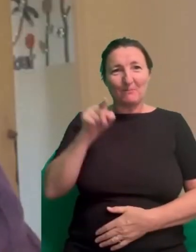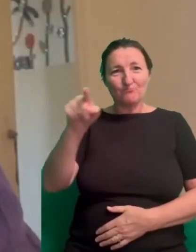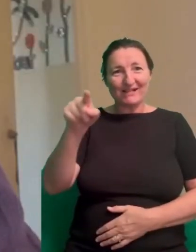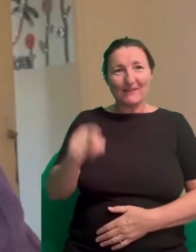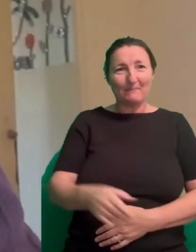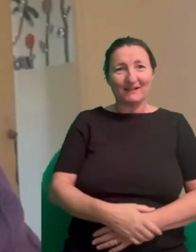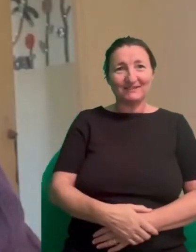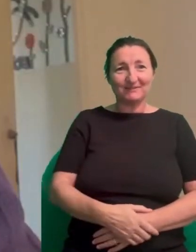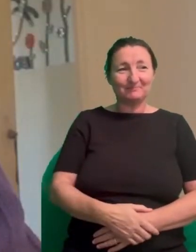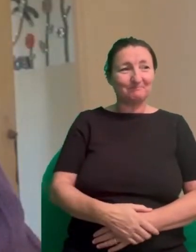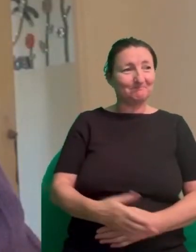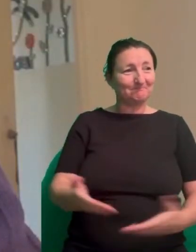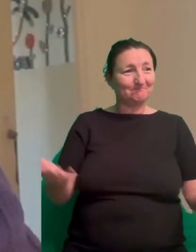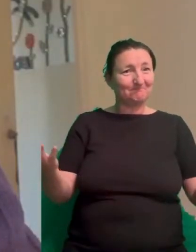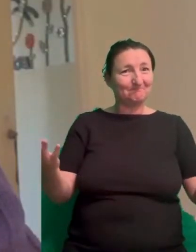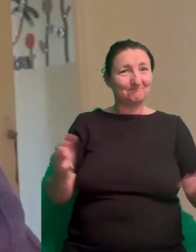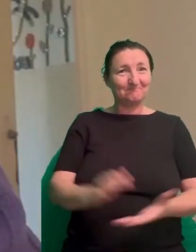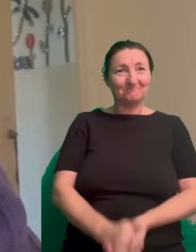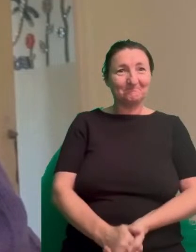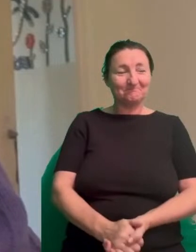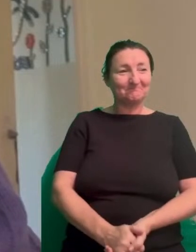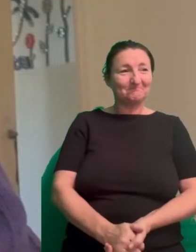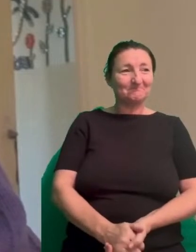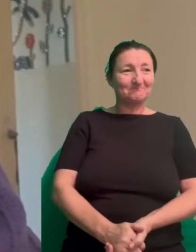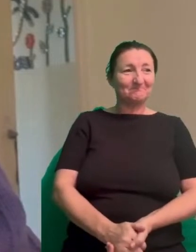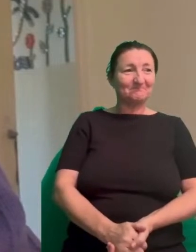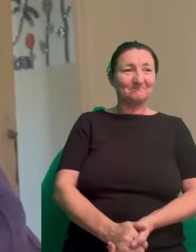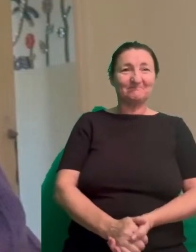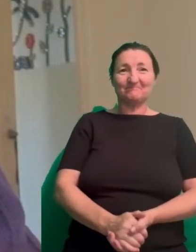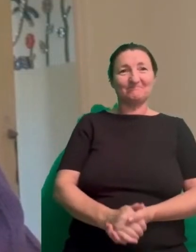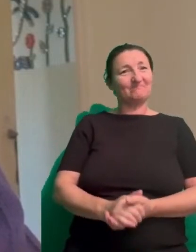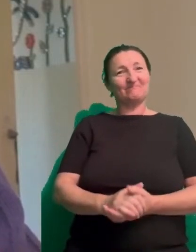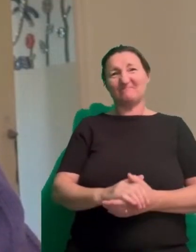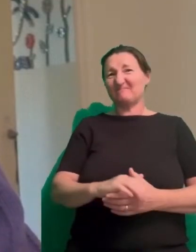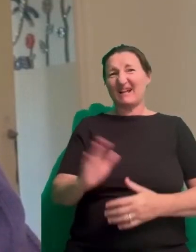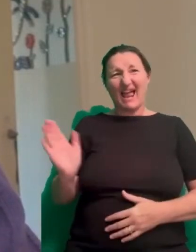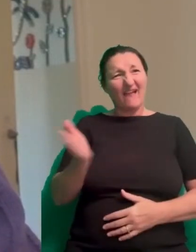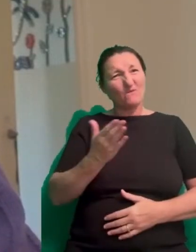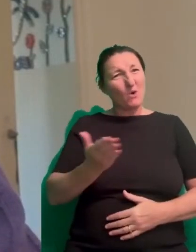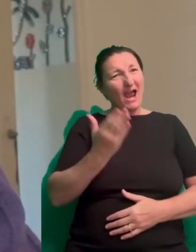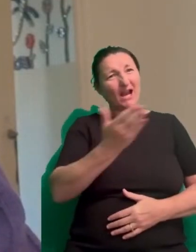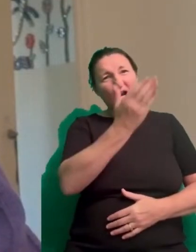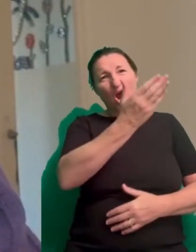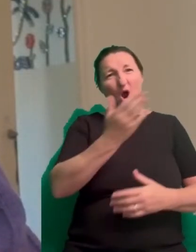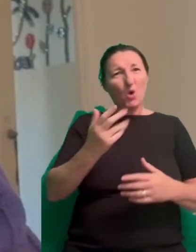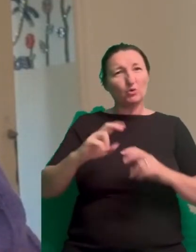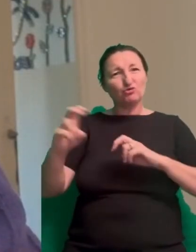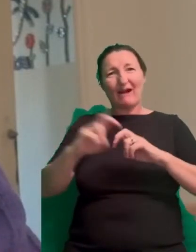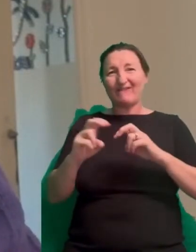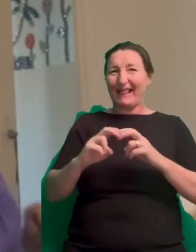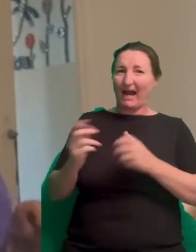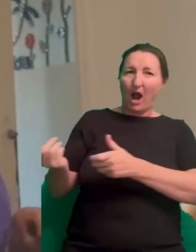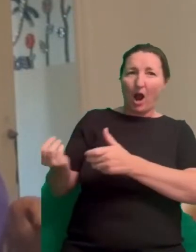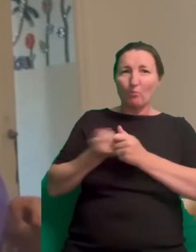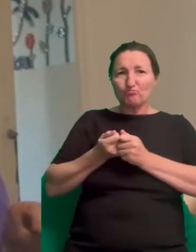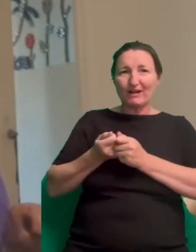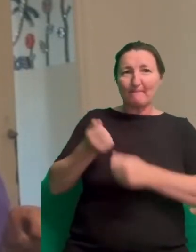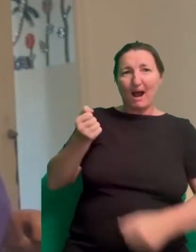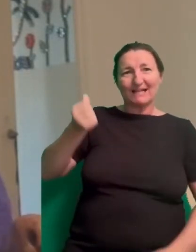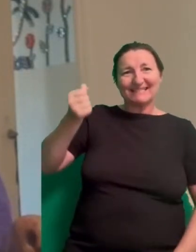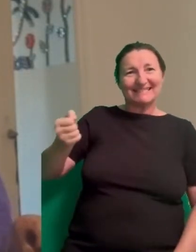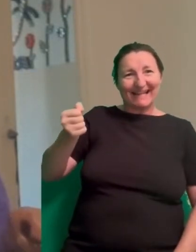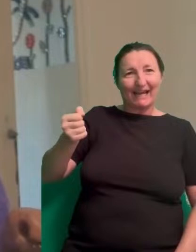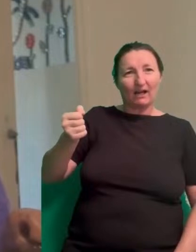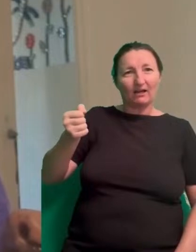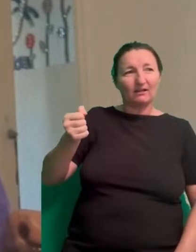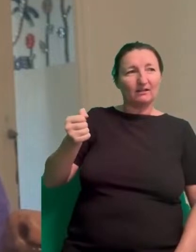So yeah, it travels everywhere with me and I use it all the time. And yeah, it's changed my life.